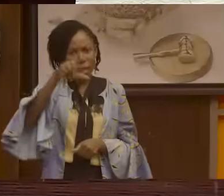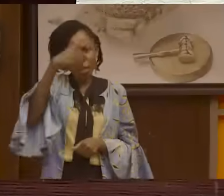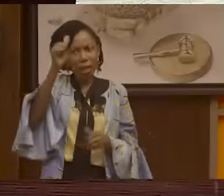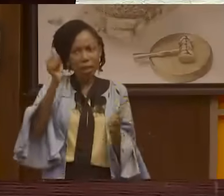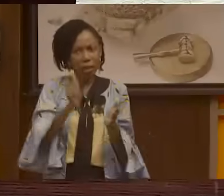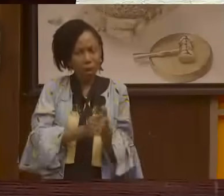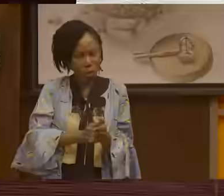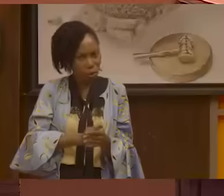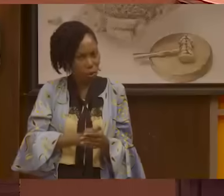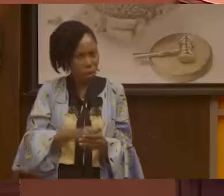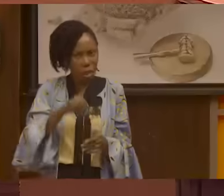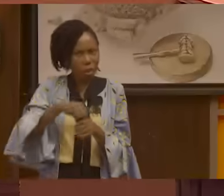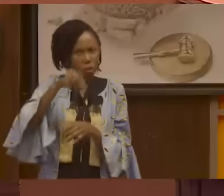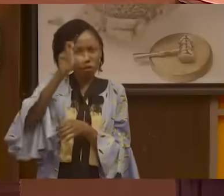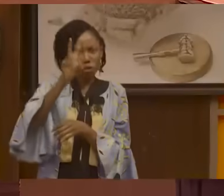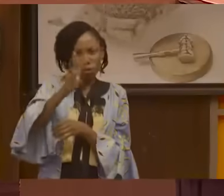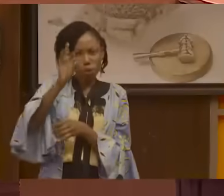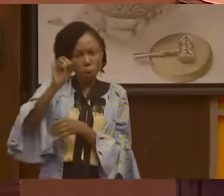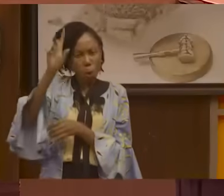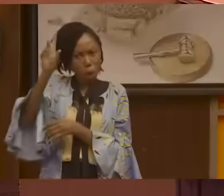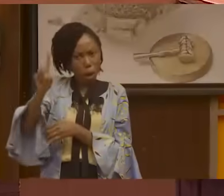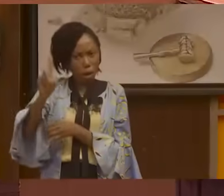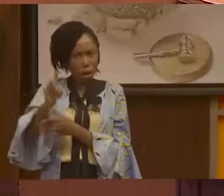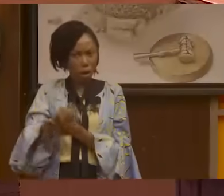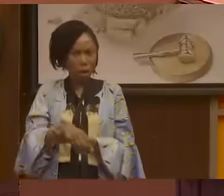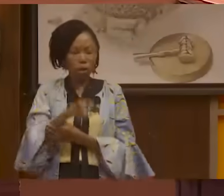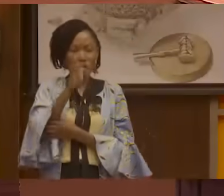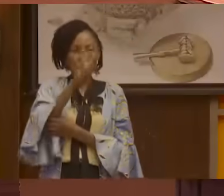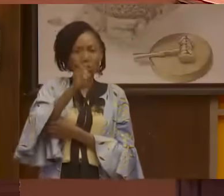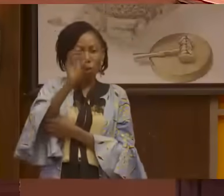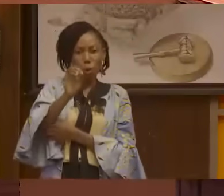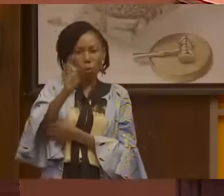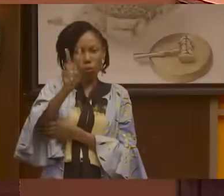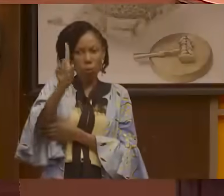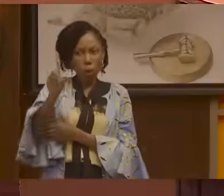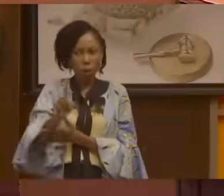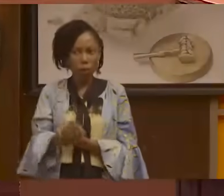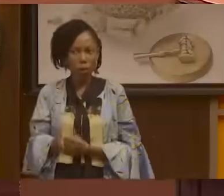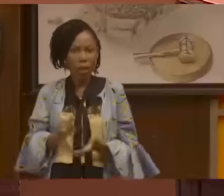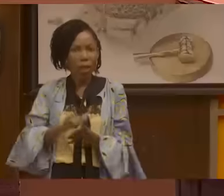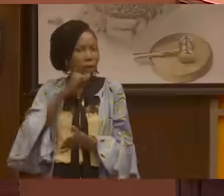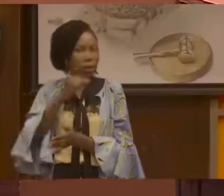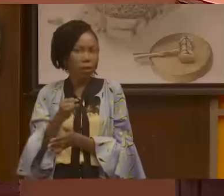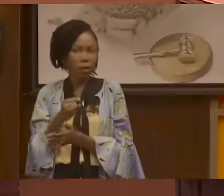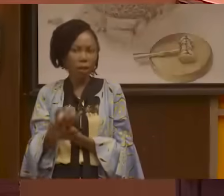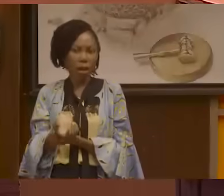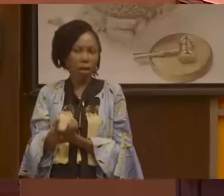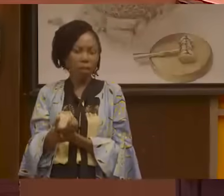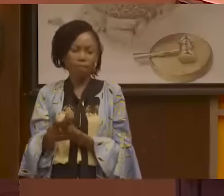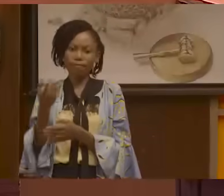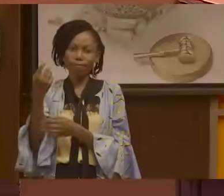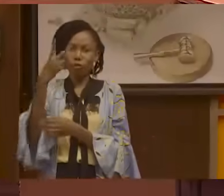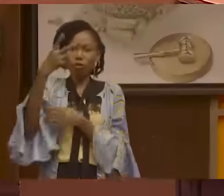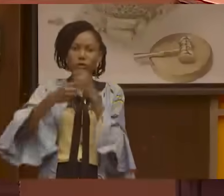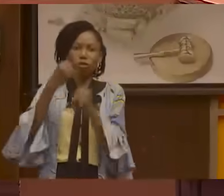paying 10,000 naira. It's too small. He said, okay, as time goes on, it will increase. Till date. How long ago was that? That was 2 years when we took